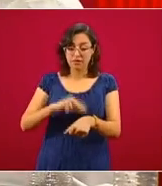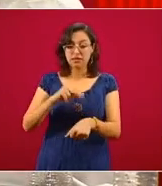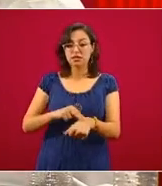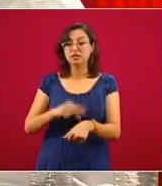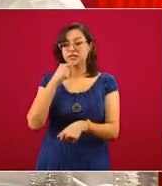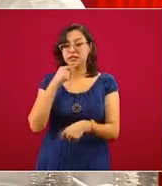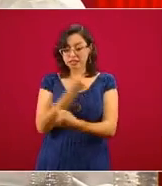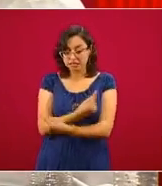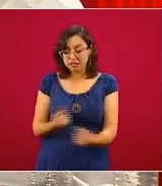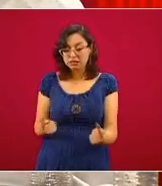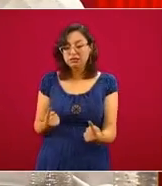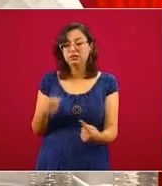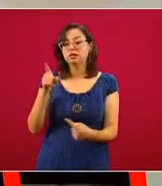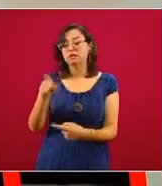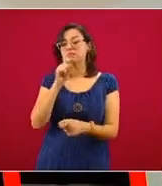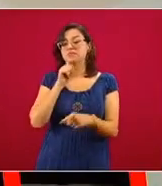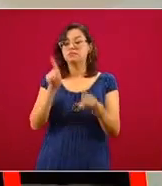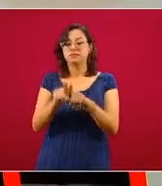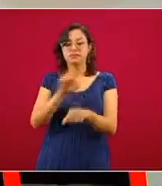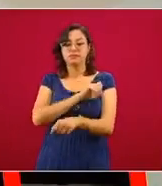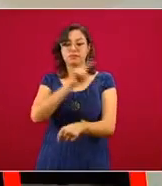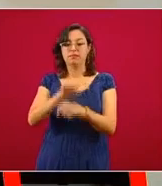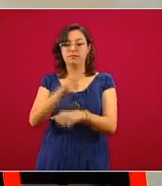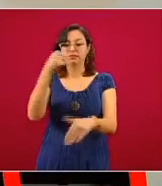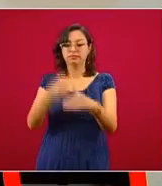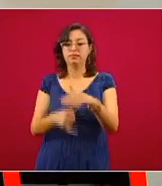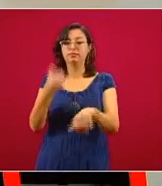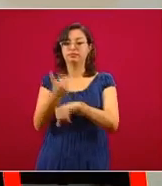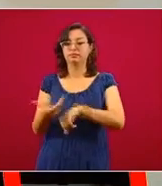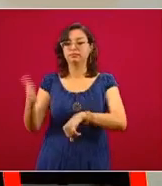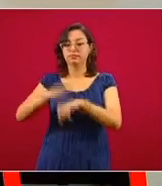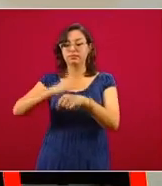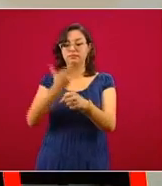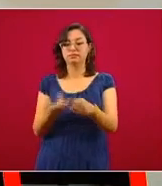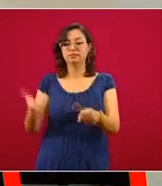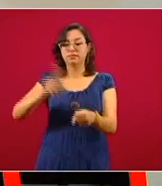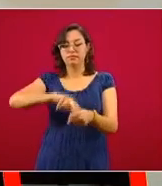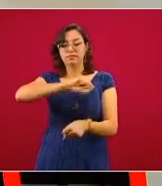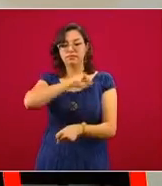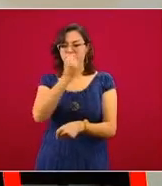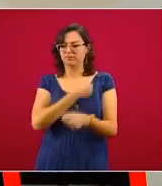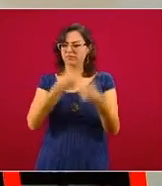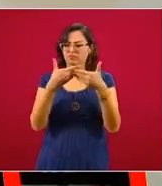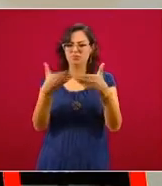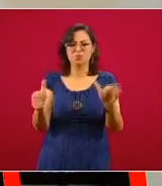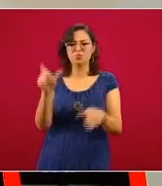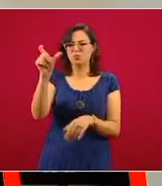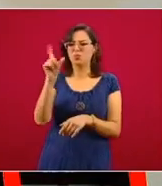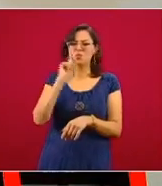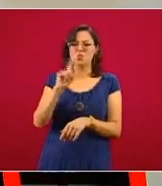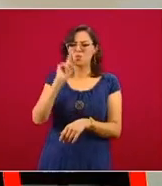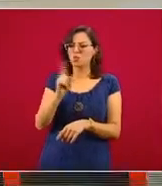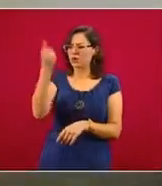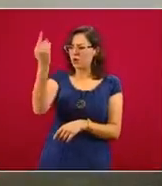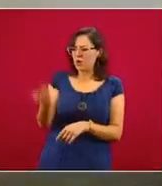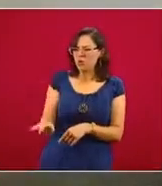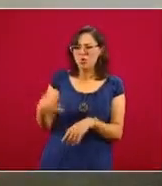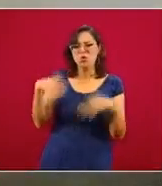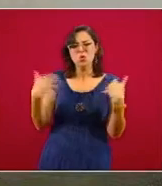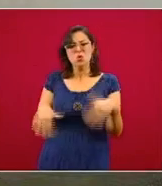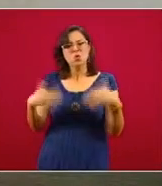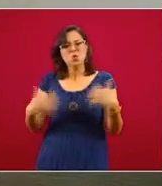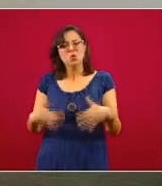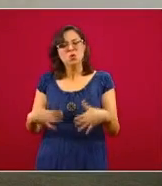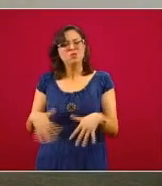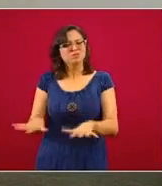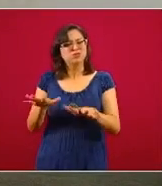has a specialty in hospital administration for public health. She is really someone who